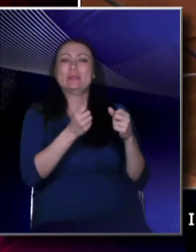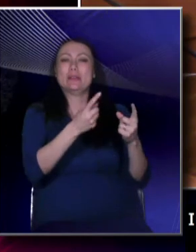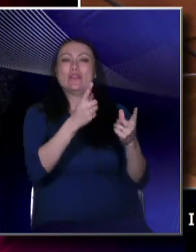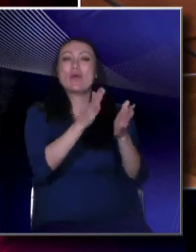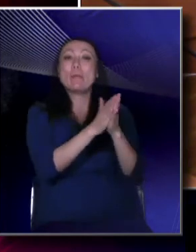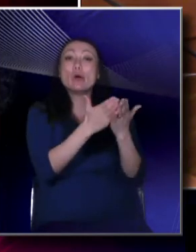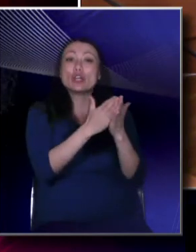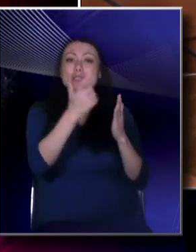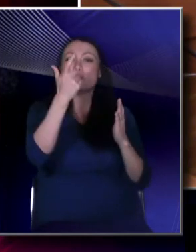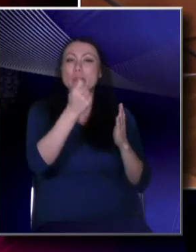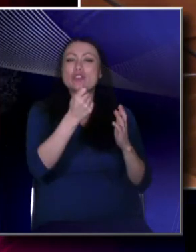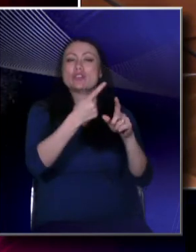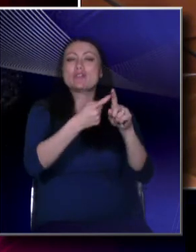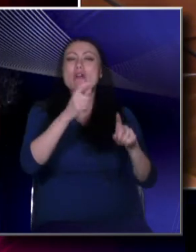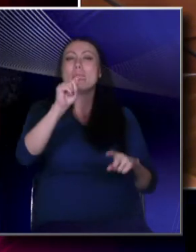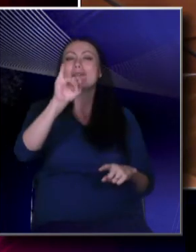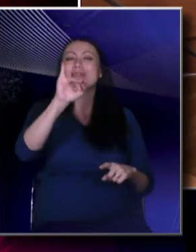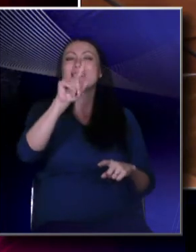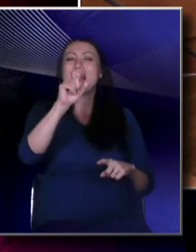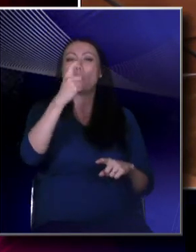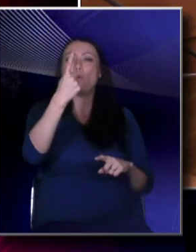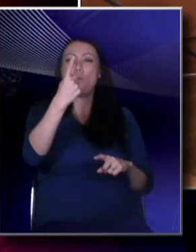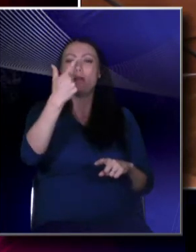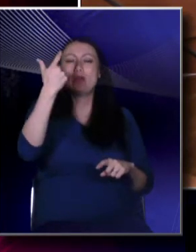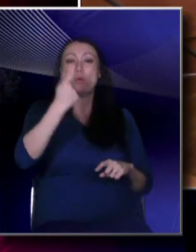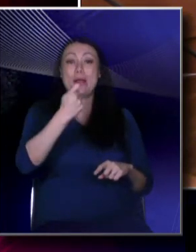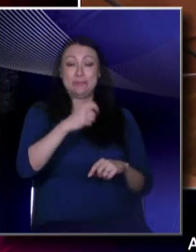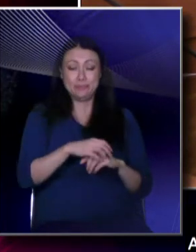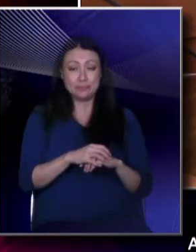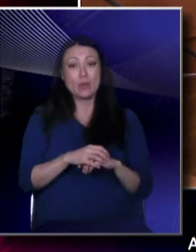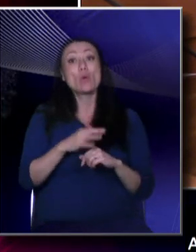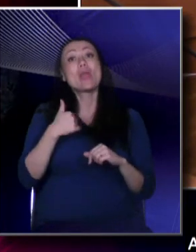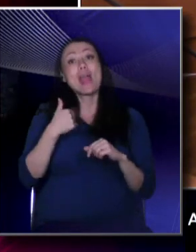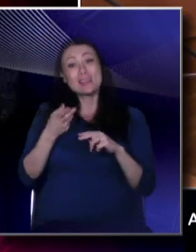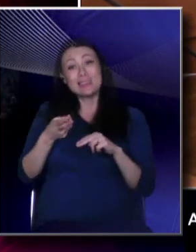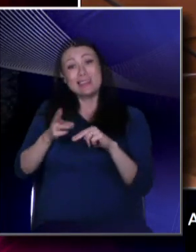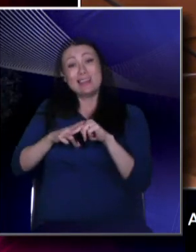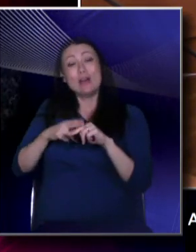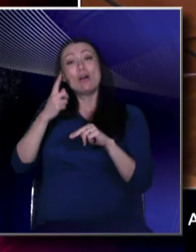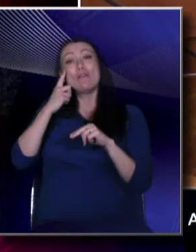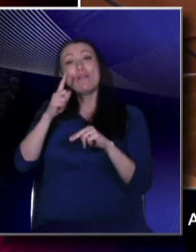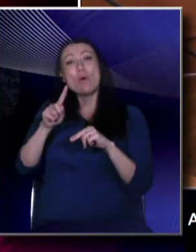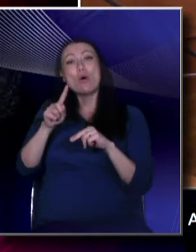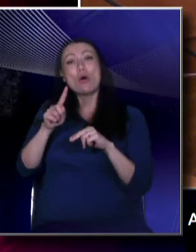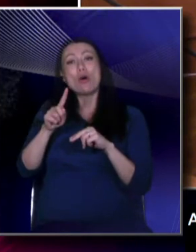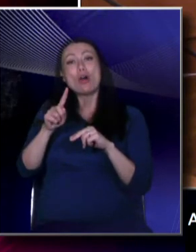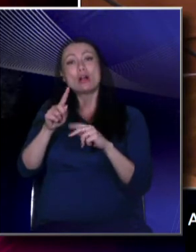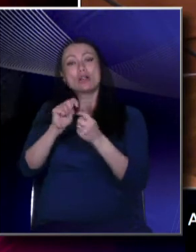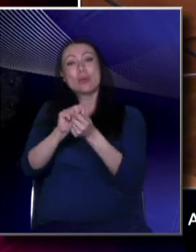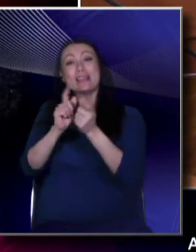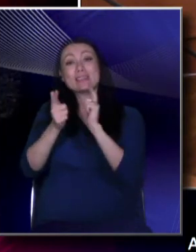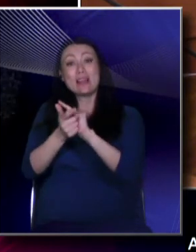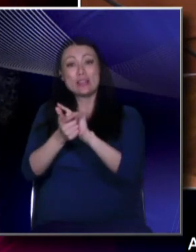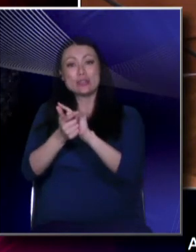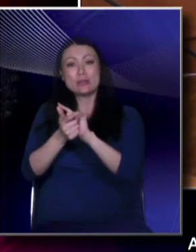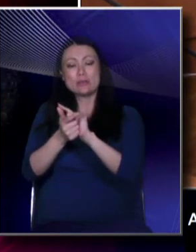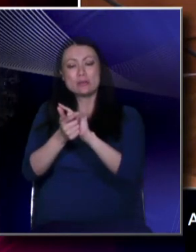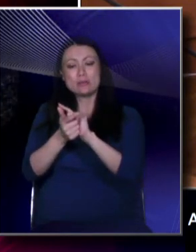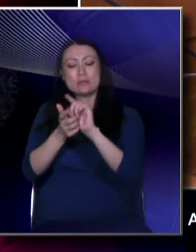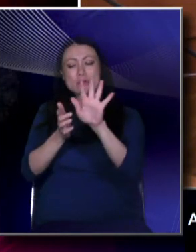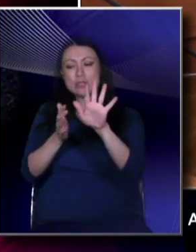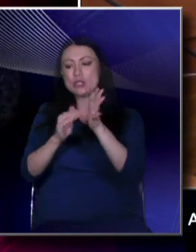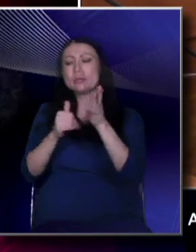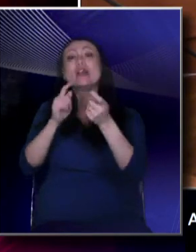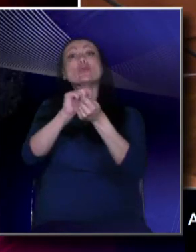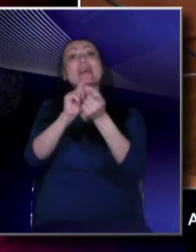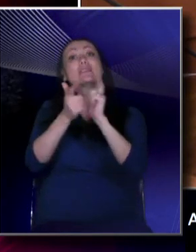from the Title I grant. We've also had some increases in expenses in some translation, as well, translation